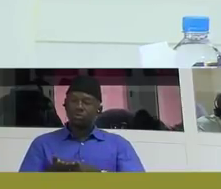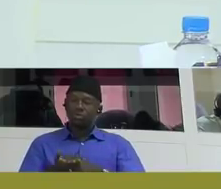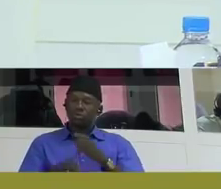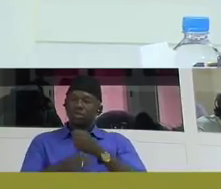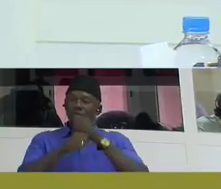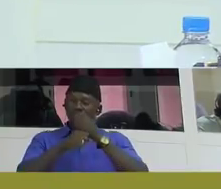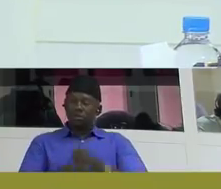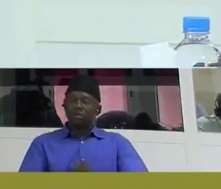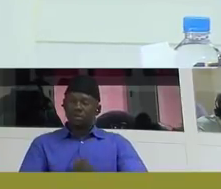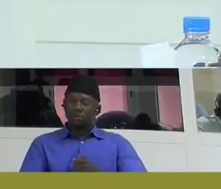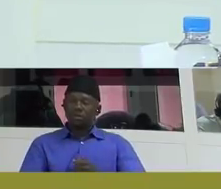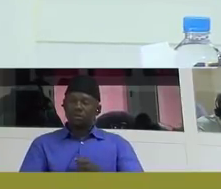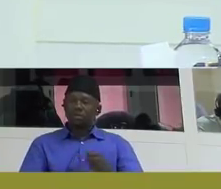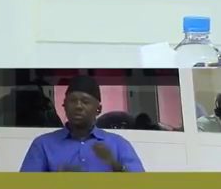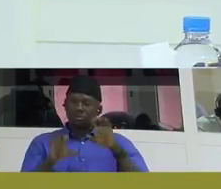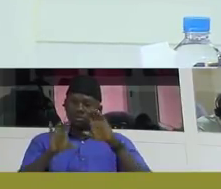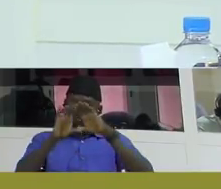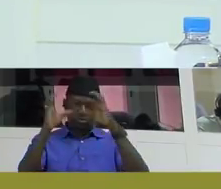Gambia Police Force.